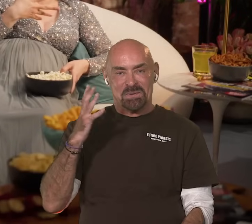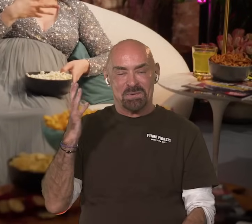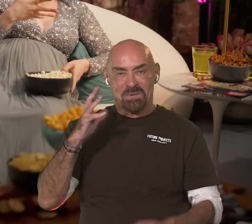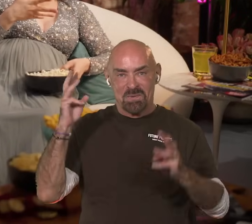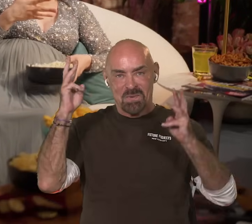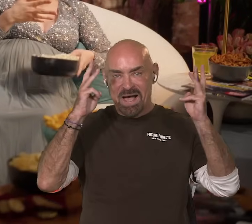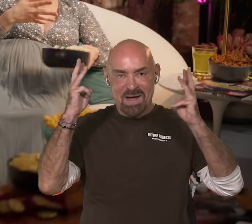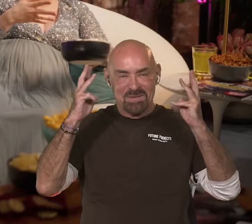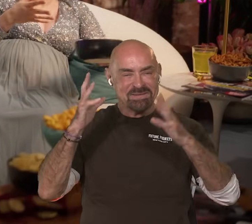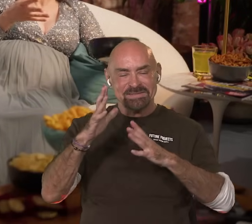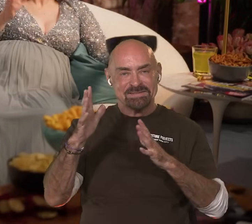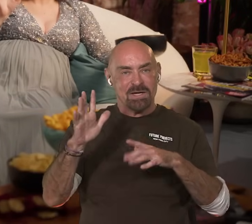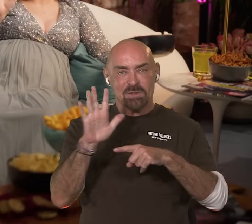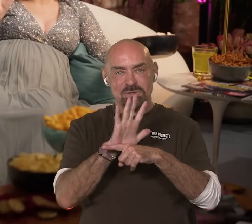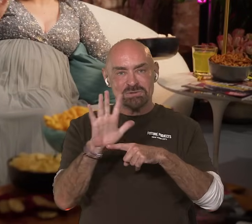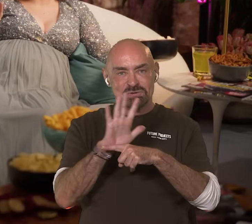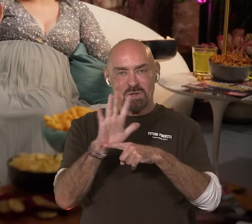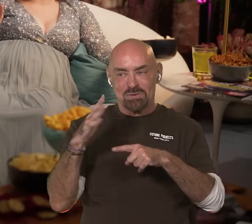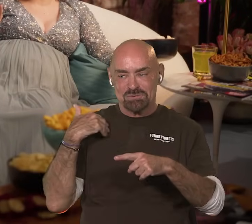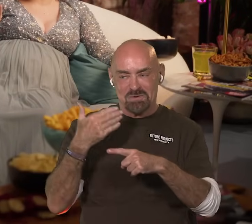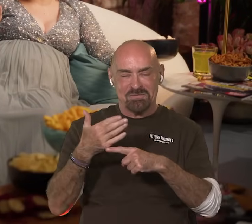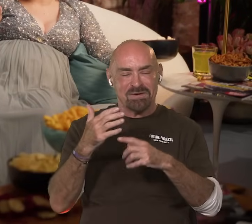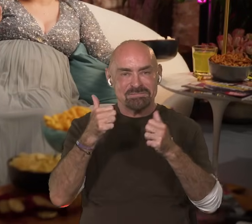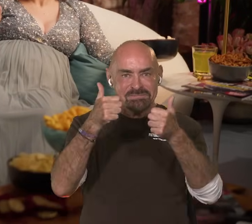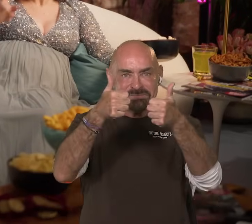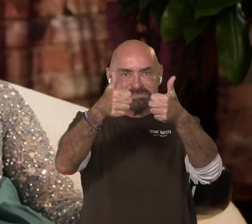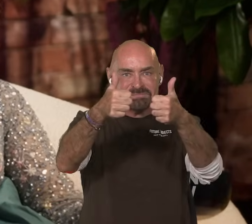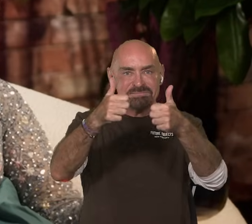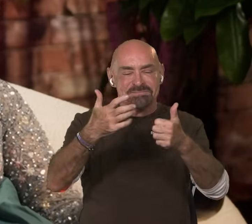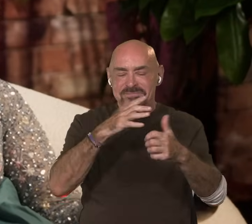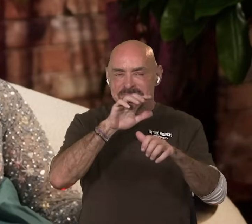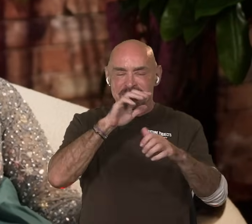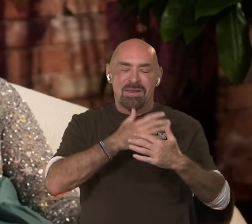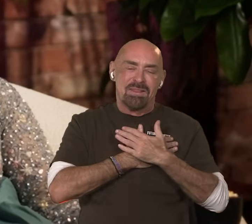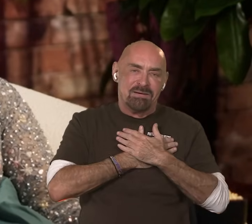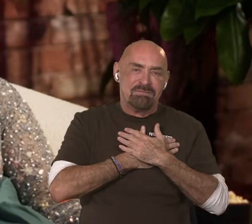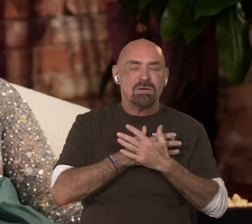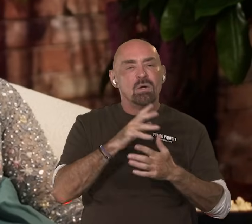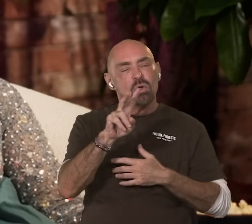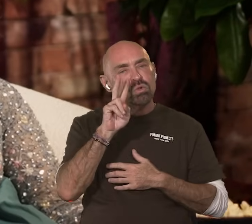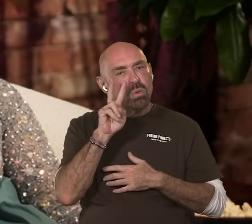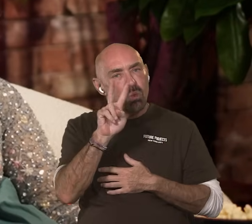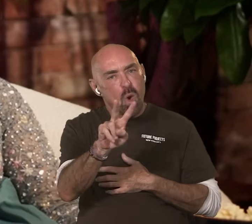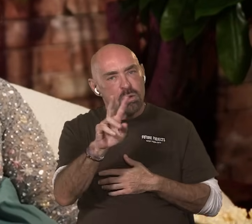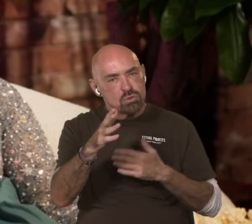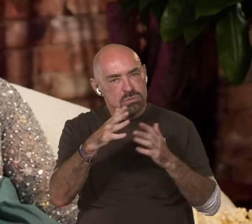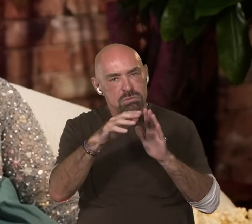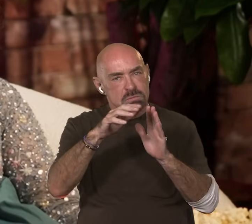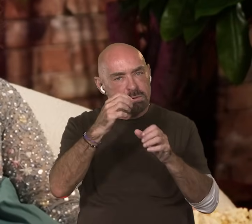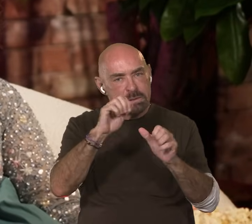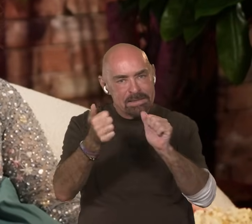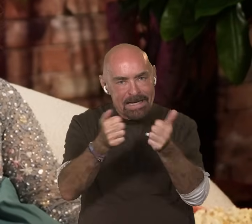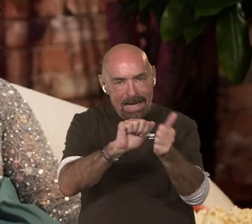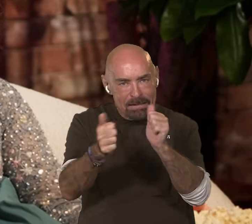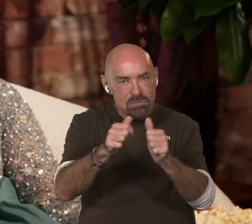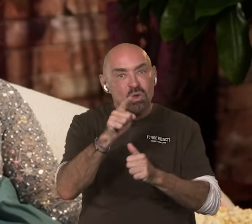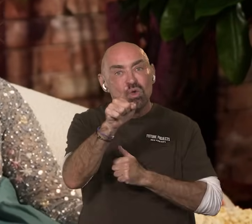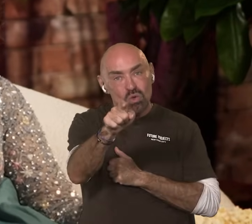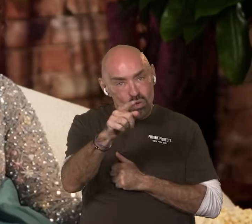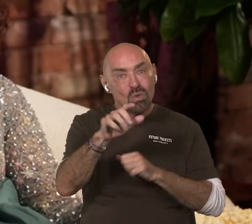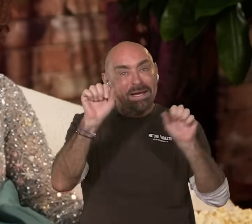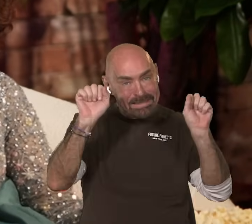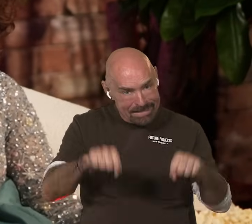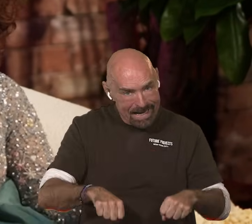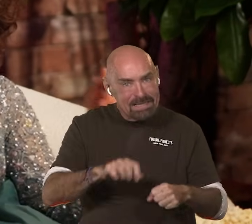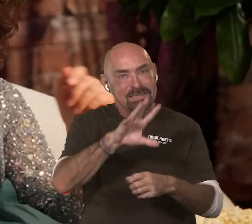Wow, what a show so far. I'm absolutely loving it. And don't forget, you can do more than just watch this amazing lineup of games. You